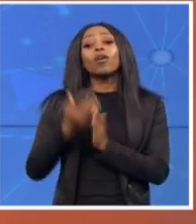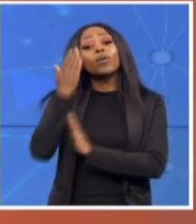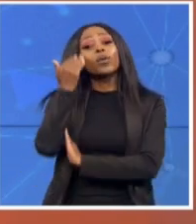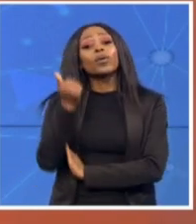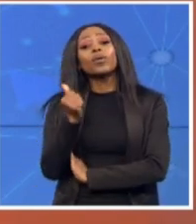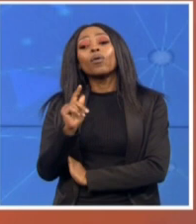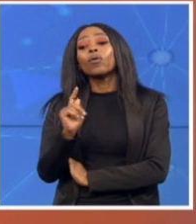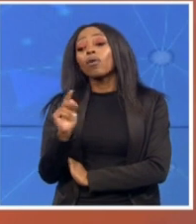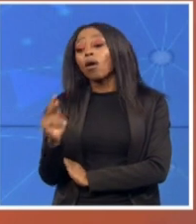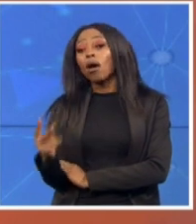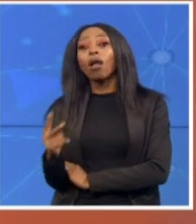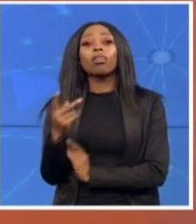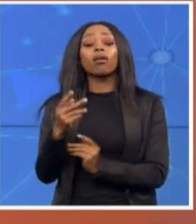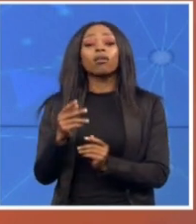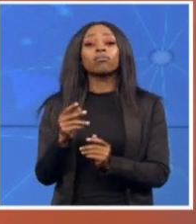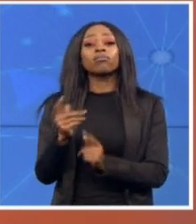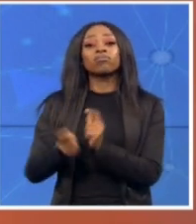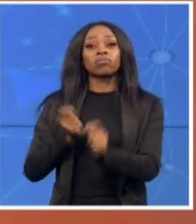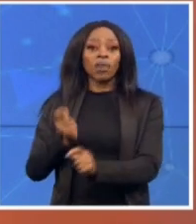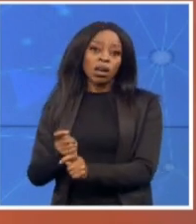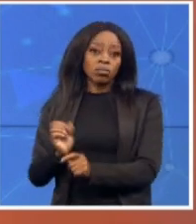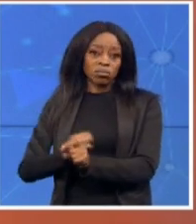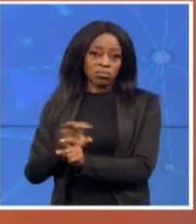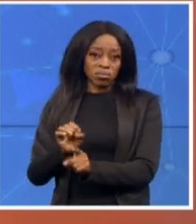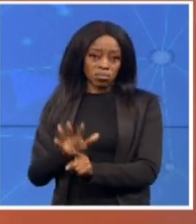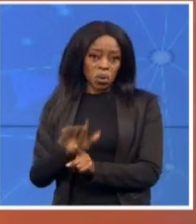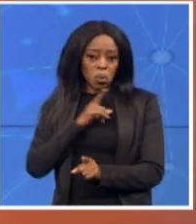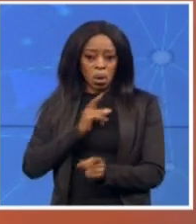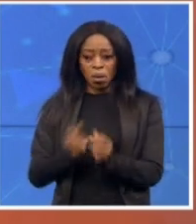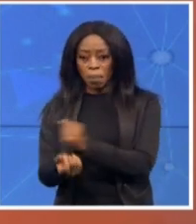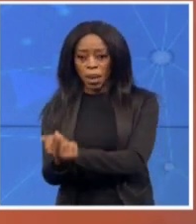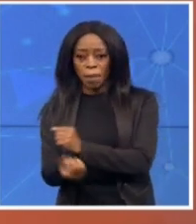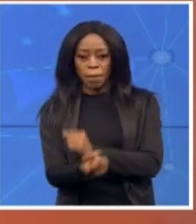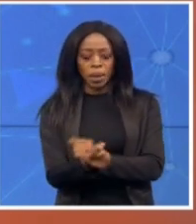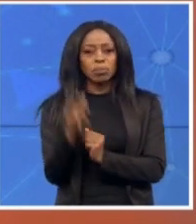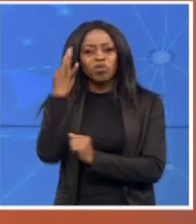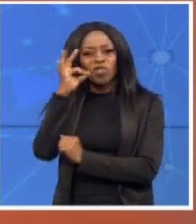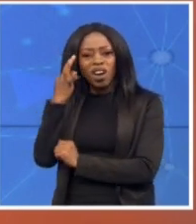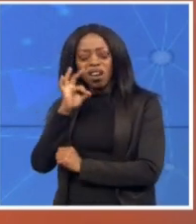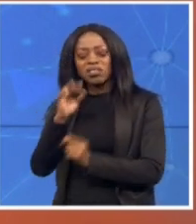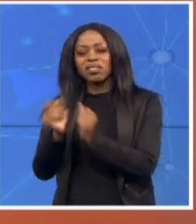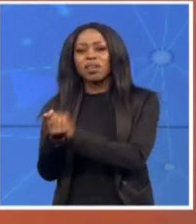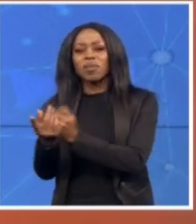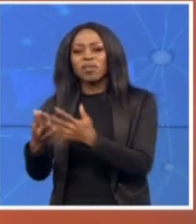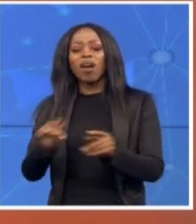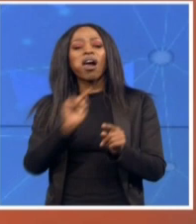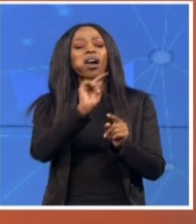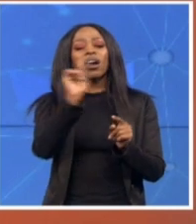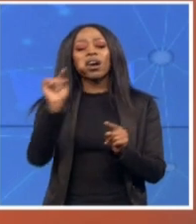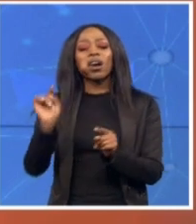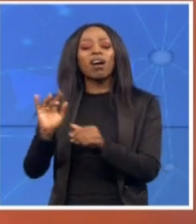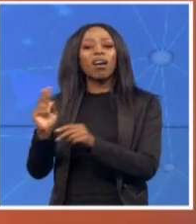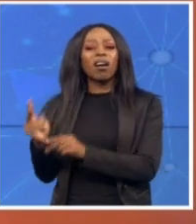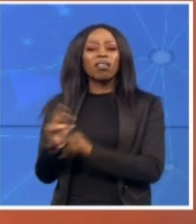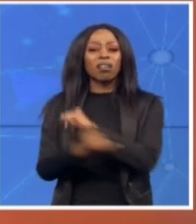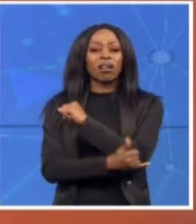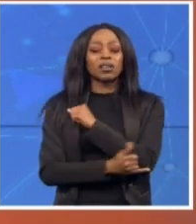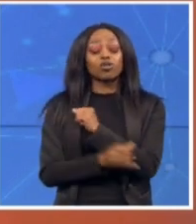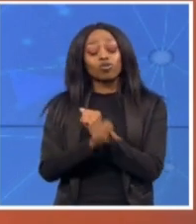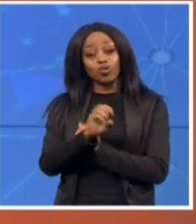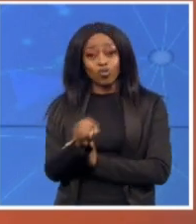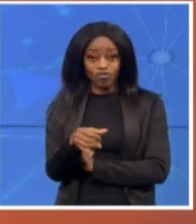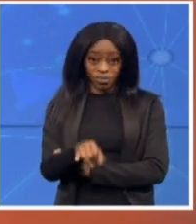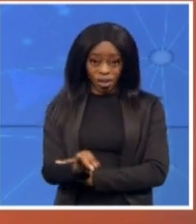about new variants in France and the new variants elsewhere. So there'll still be such. Therefore, that's why I appeal